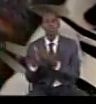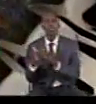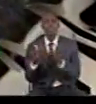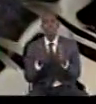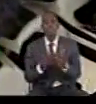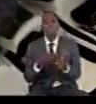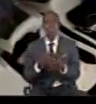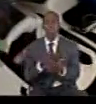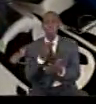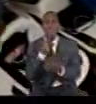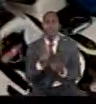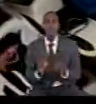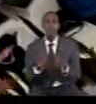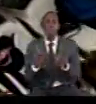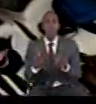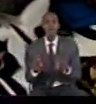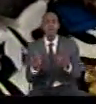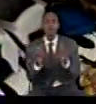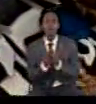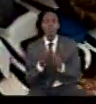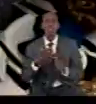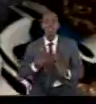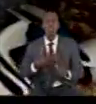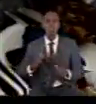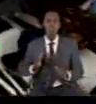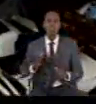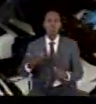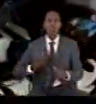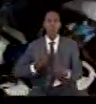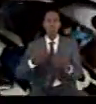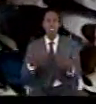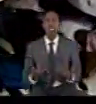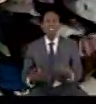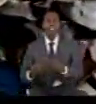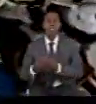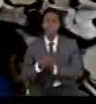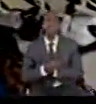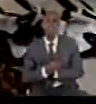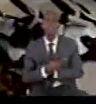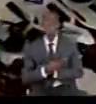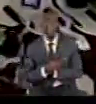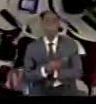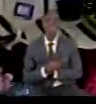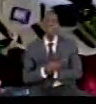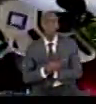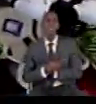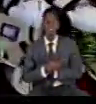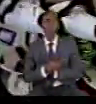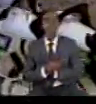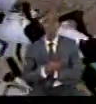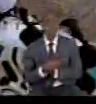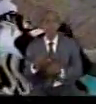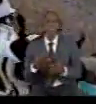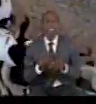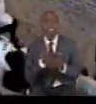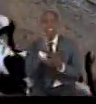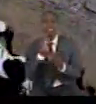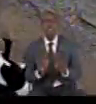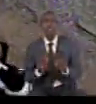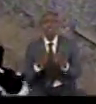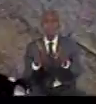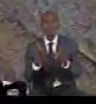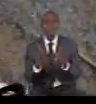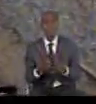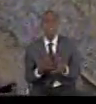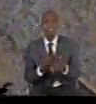fees to pay. It is well. With my soul today. It doesn't matter what the devil says.